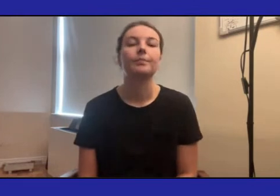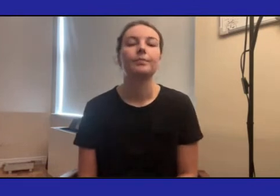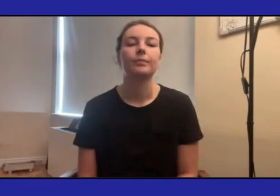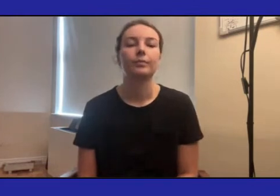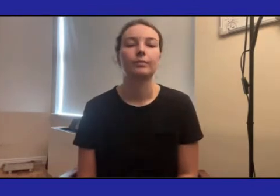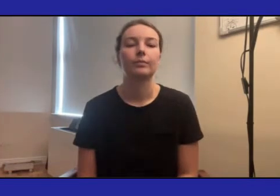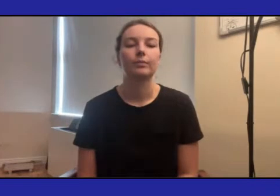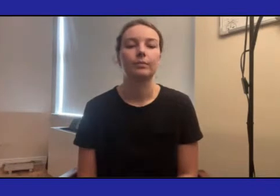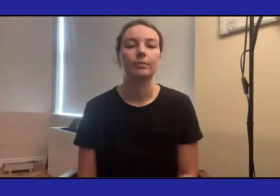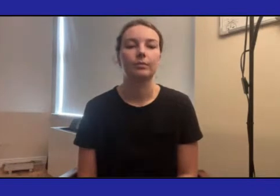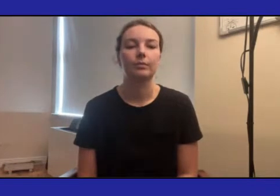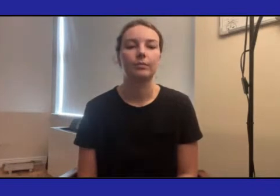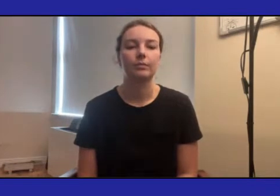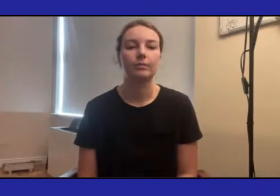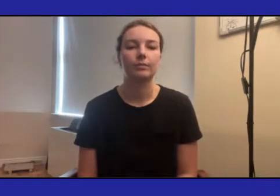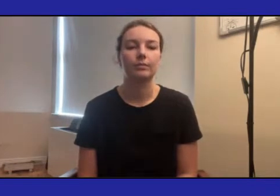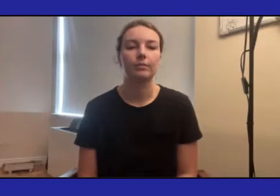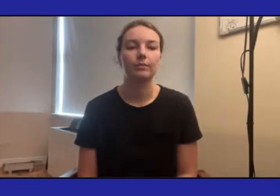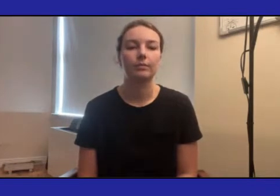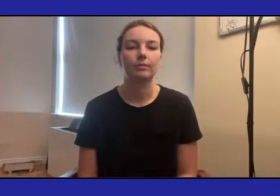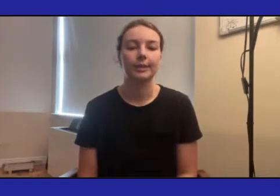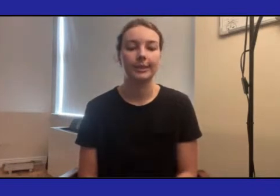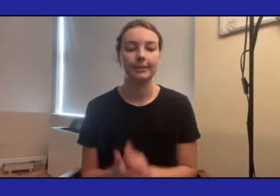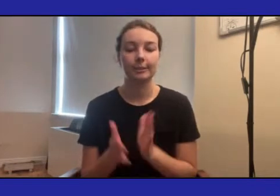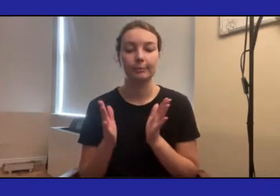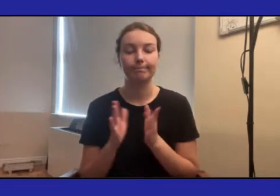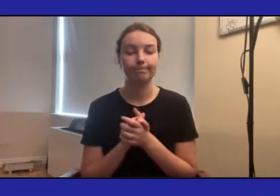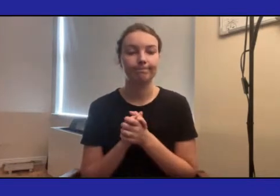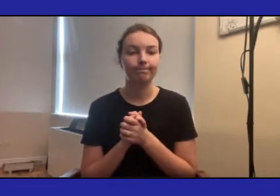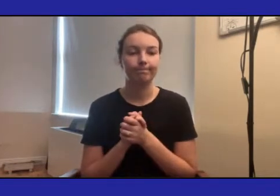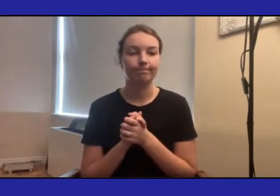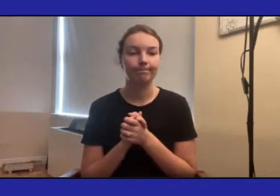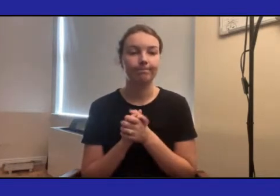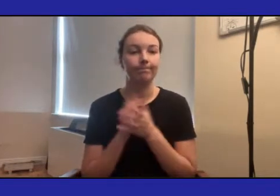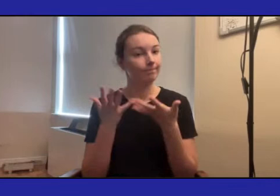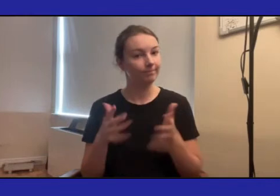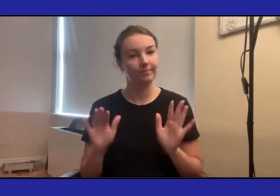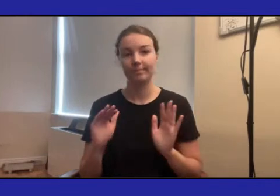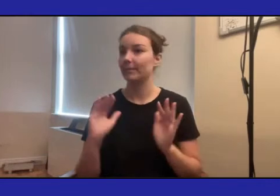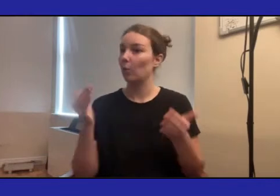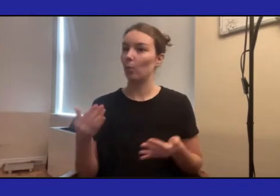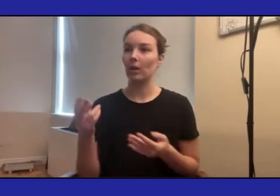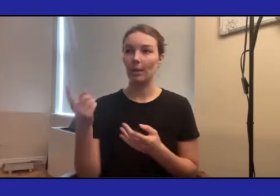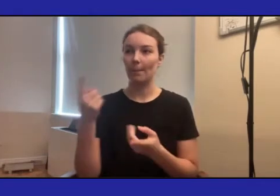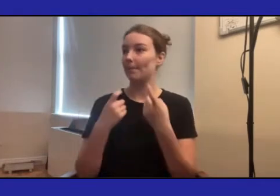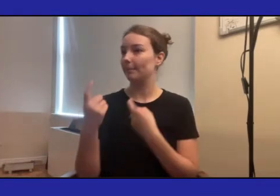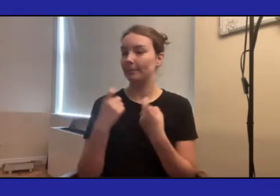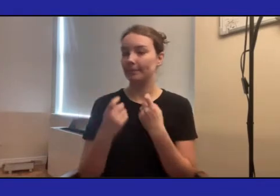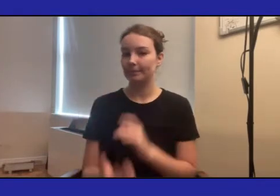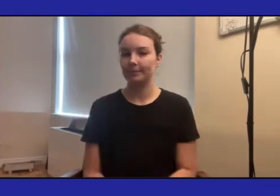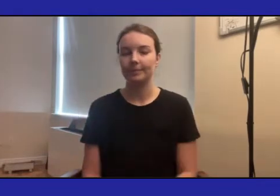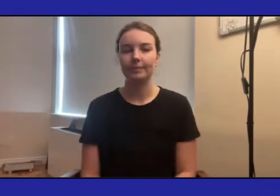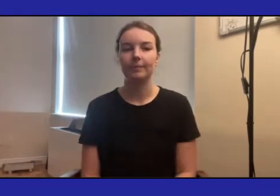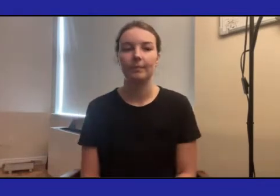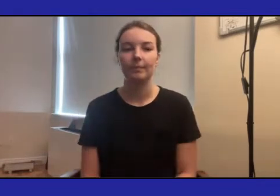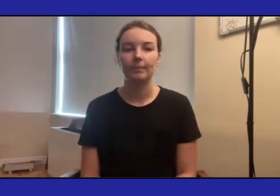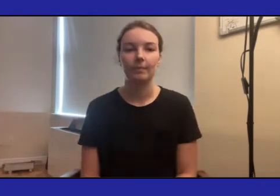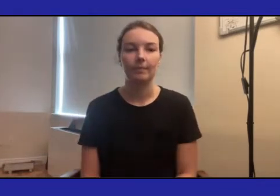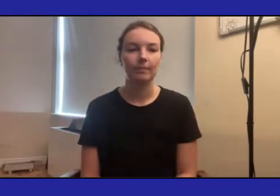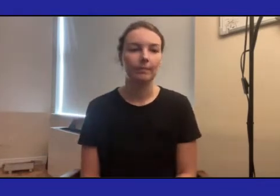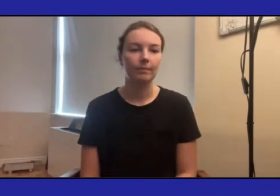So that's our presentation, and welcome any questions. From an OFD perspective,